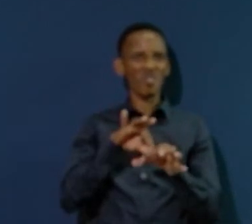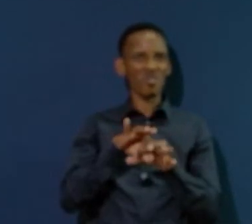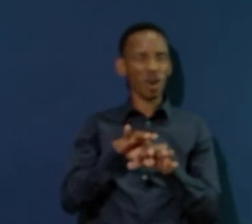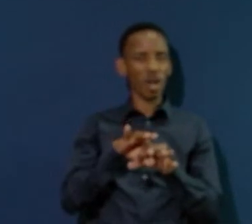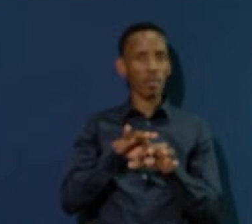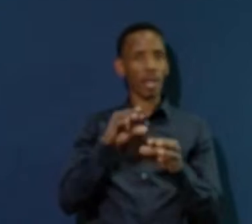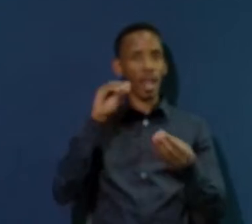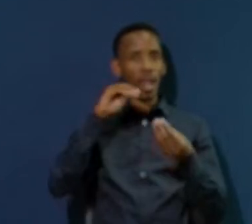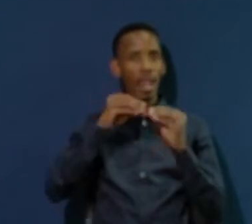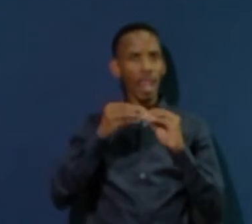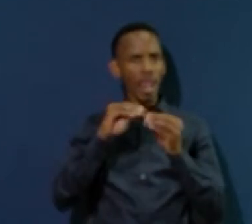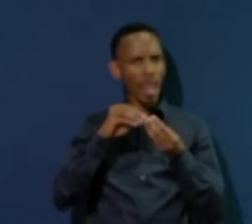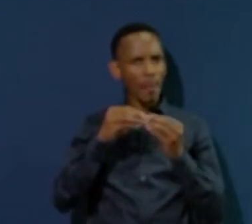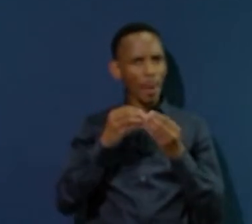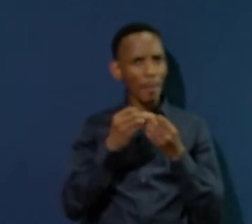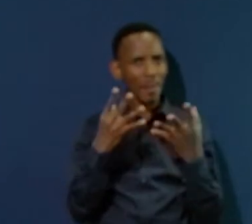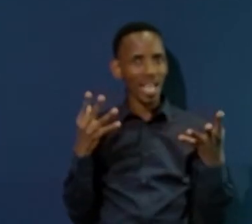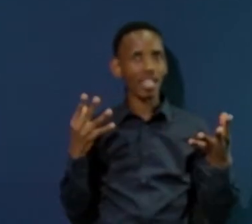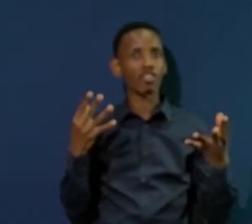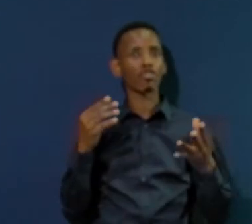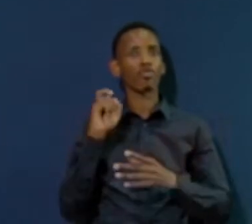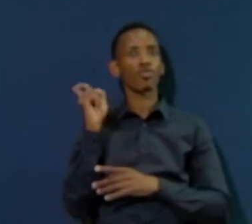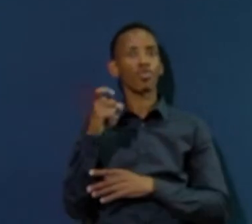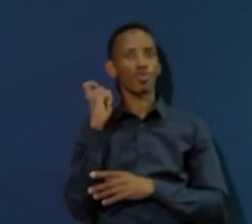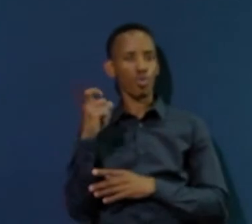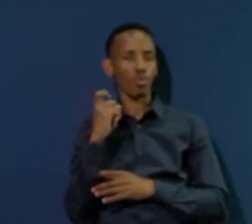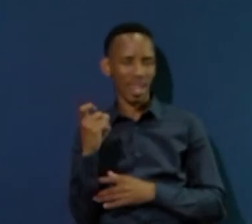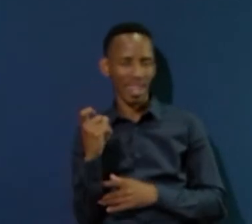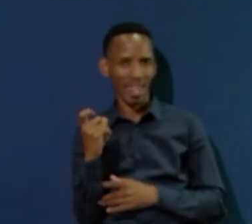Allows the majority, 50+1,